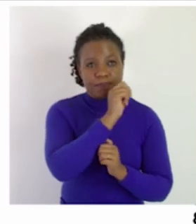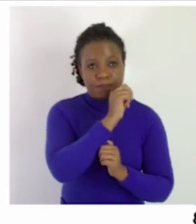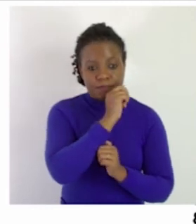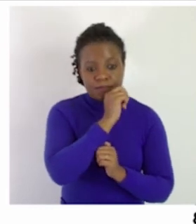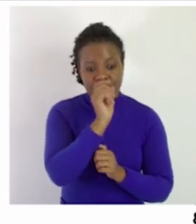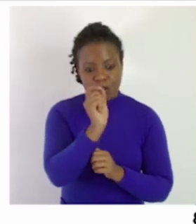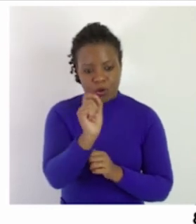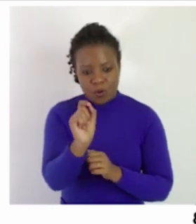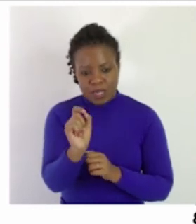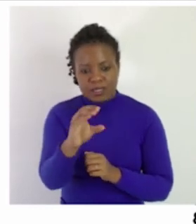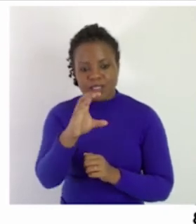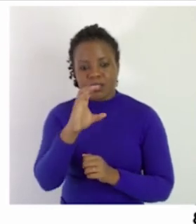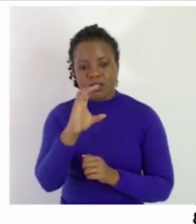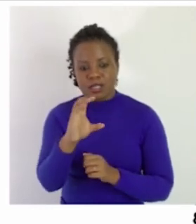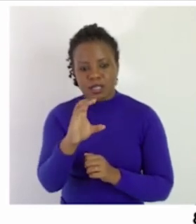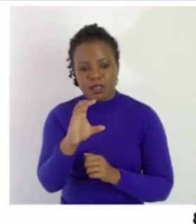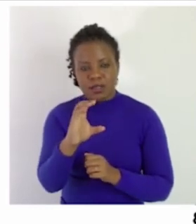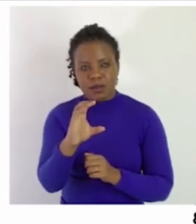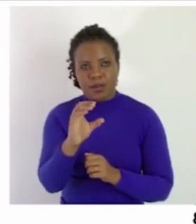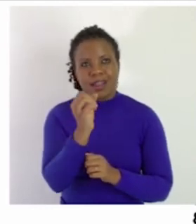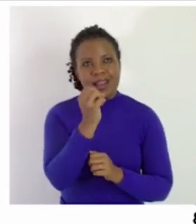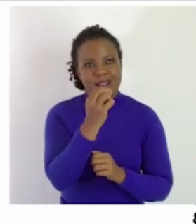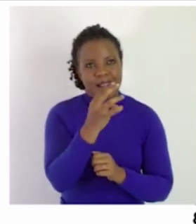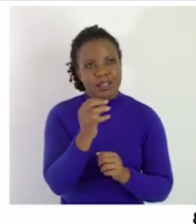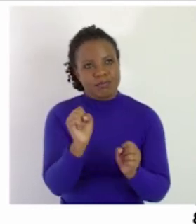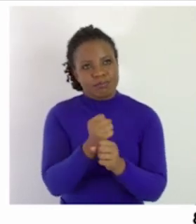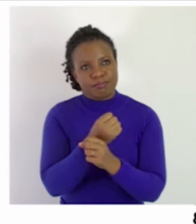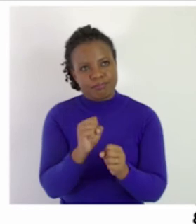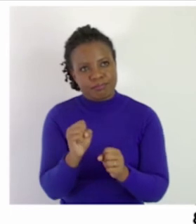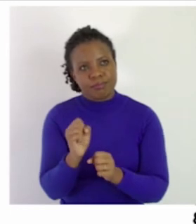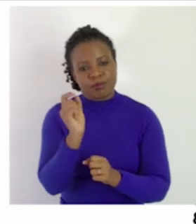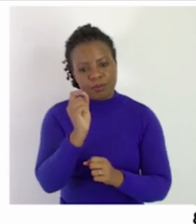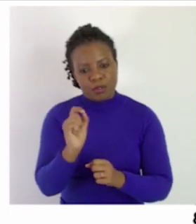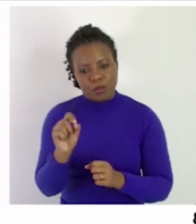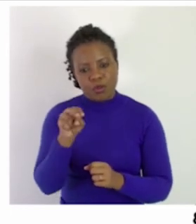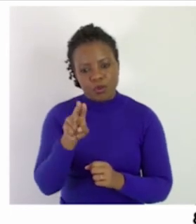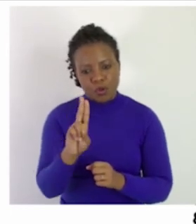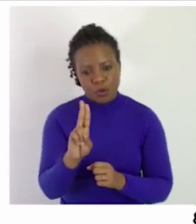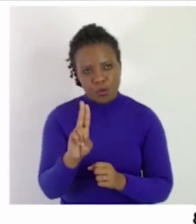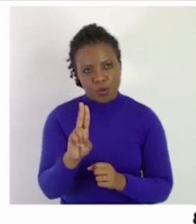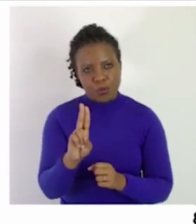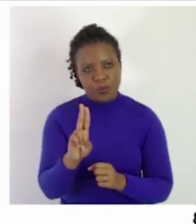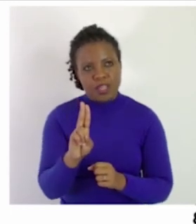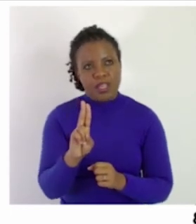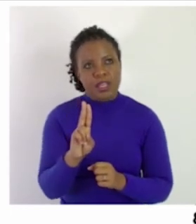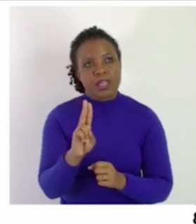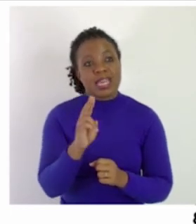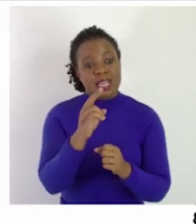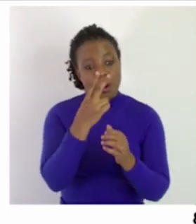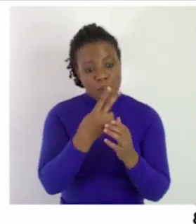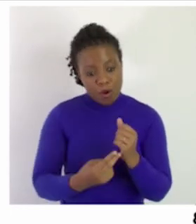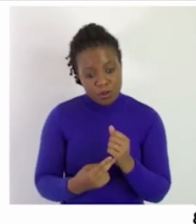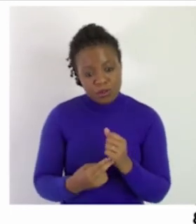a C. If it's uncountable, if it's uncountable, you put a U. And if